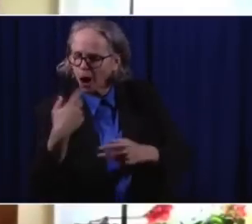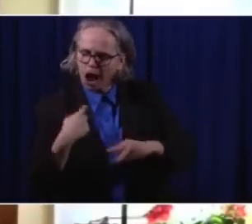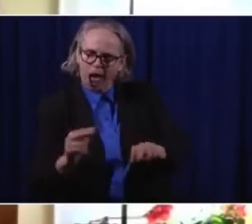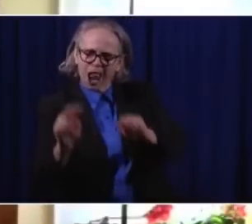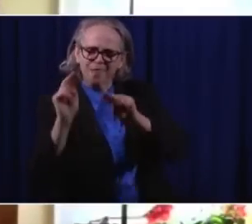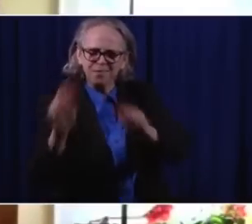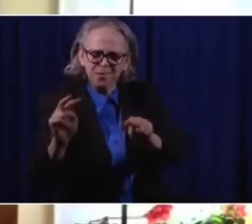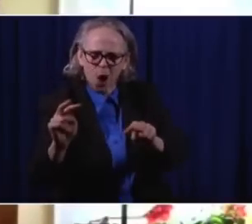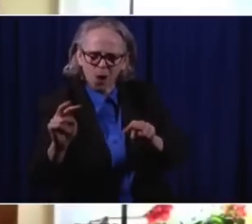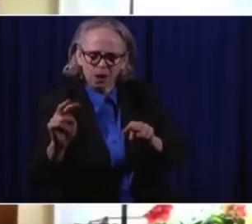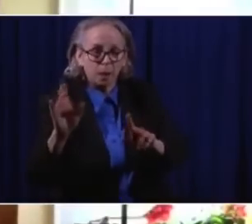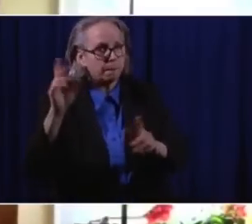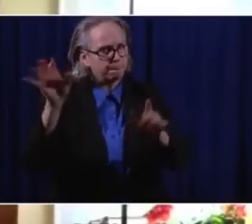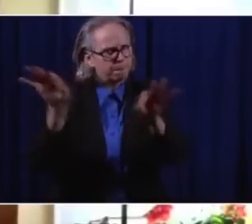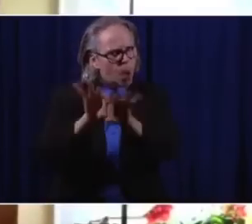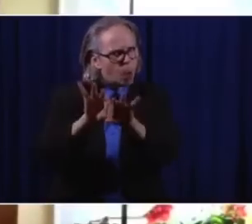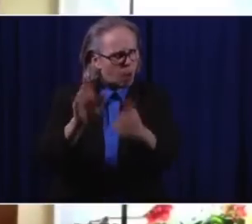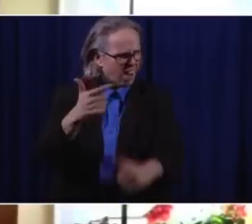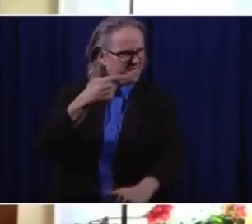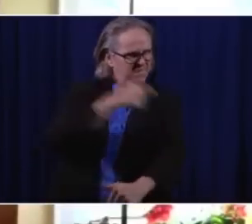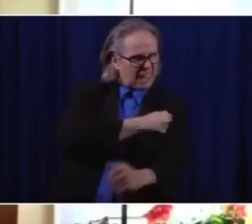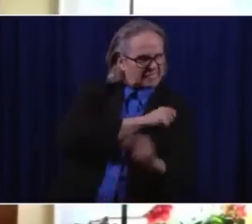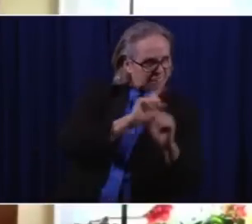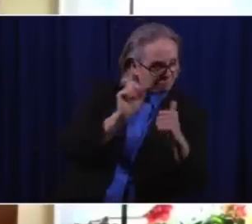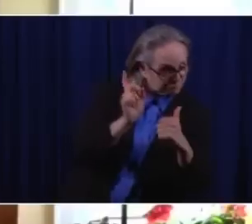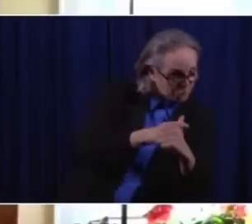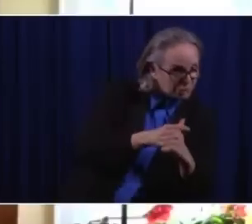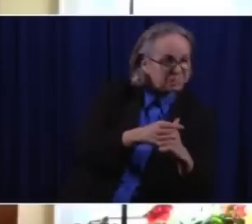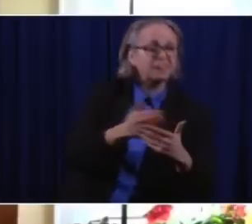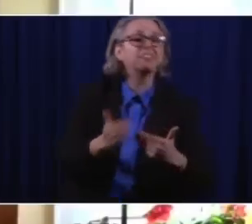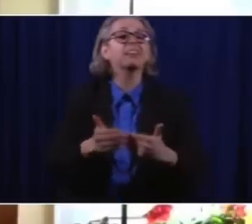here when we get this virus under control.